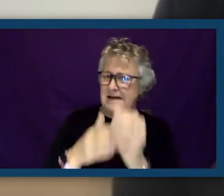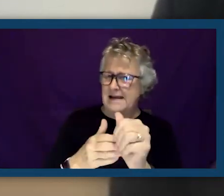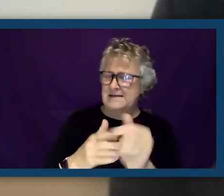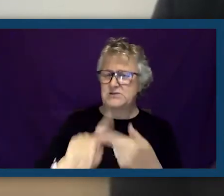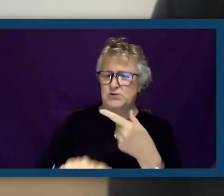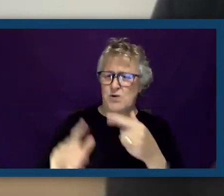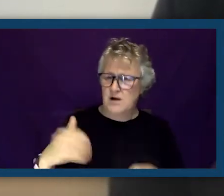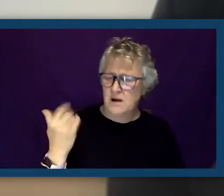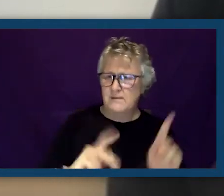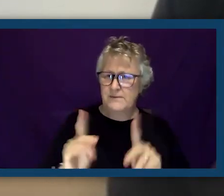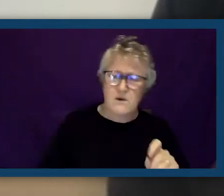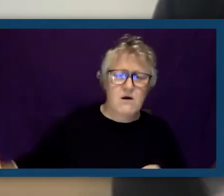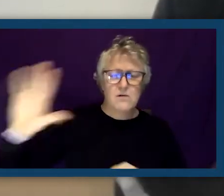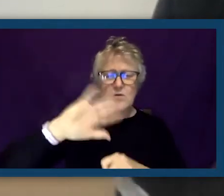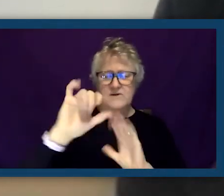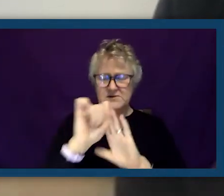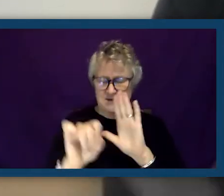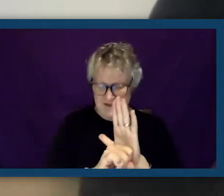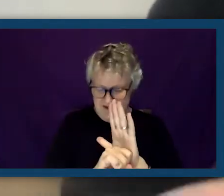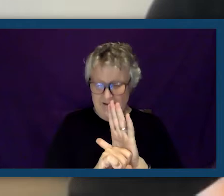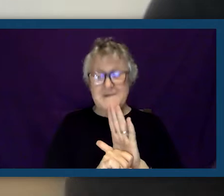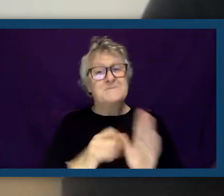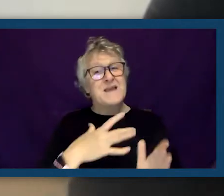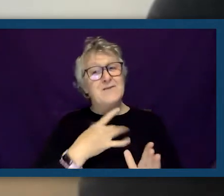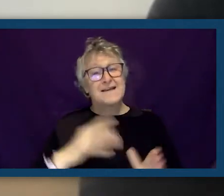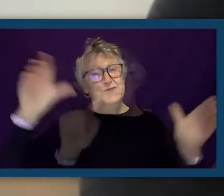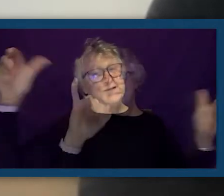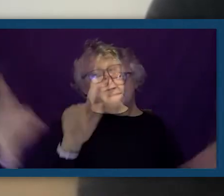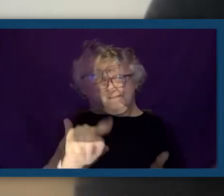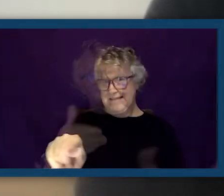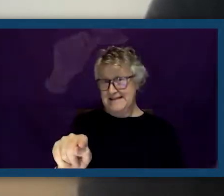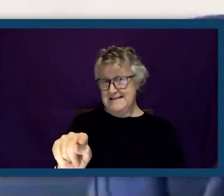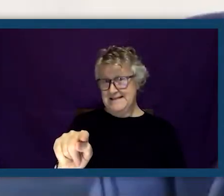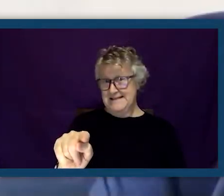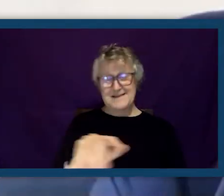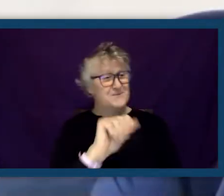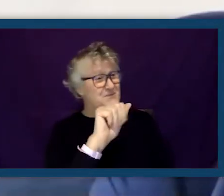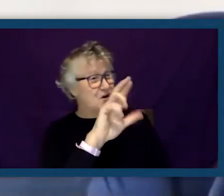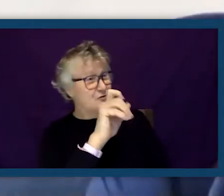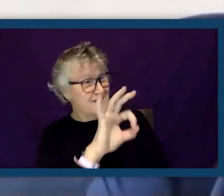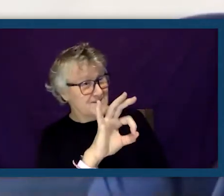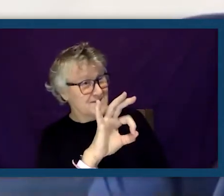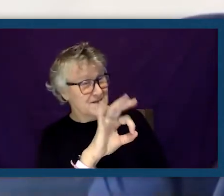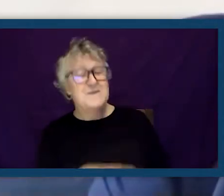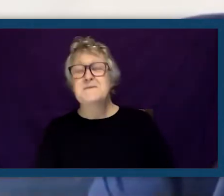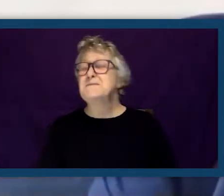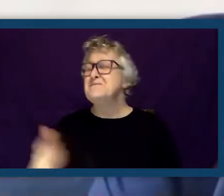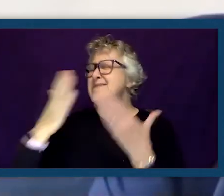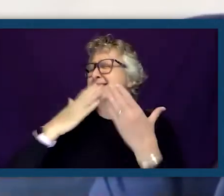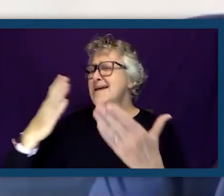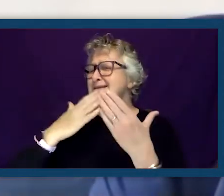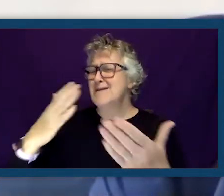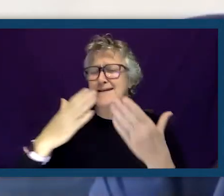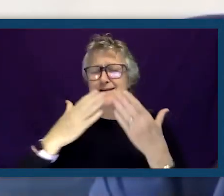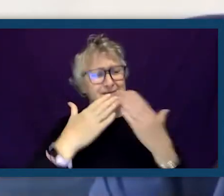state. So I'd like to introduce Aref Aziz. Aref. Thank you so much, Sherry, and thank you so much to all